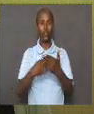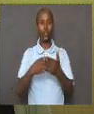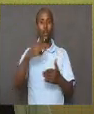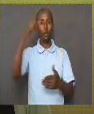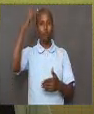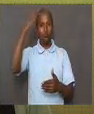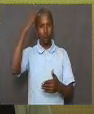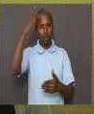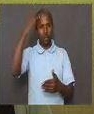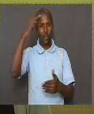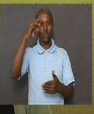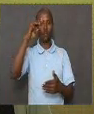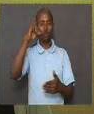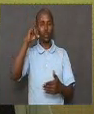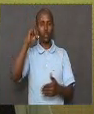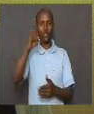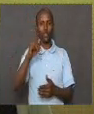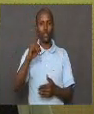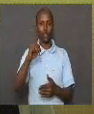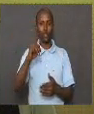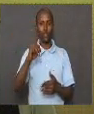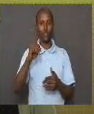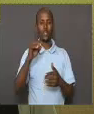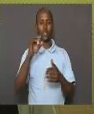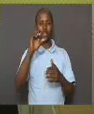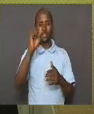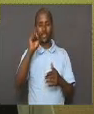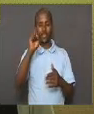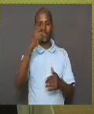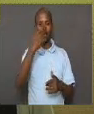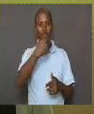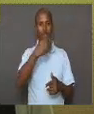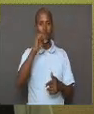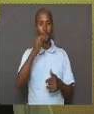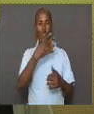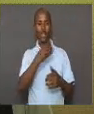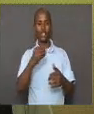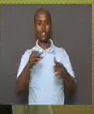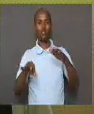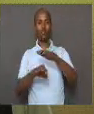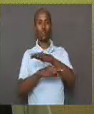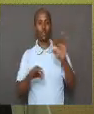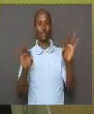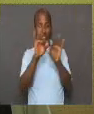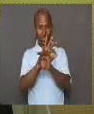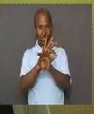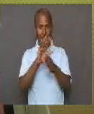power, modulus, signum, and floor